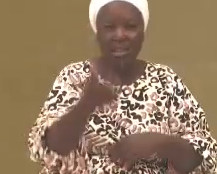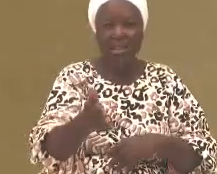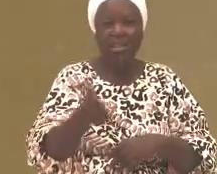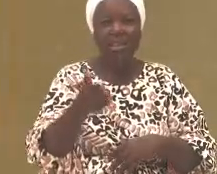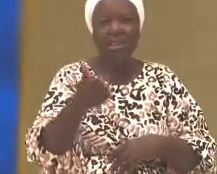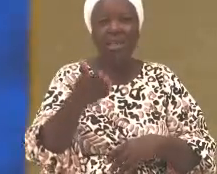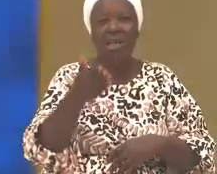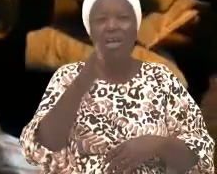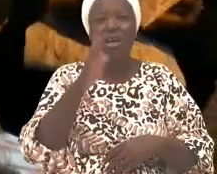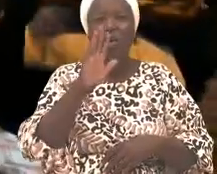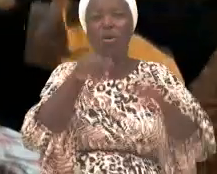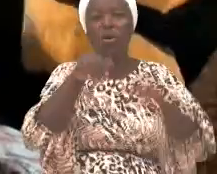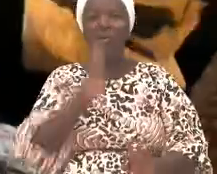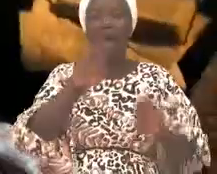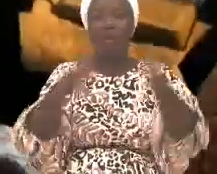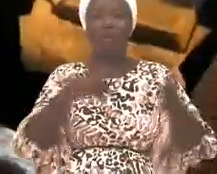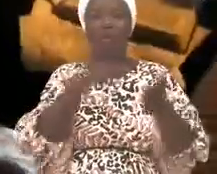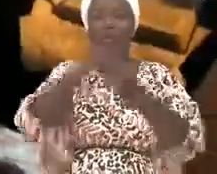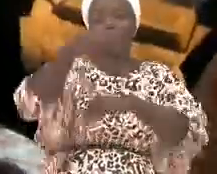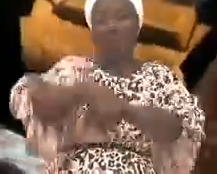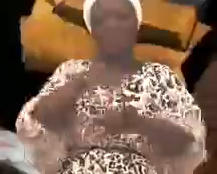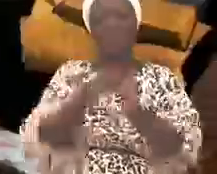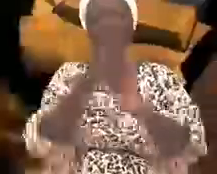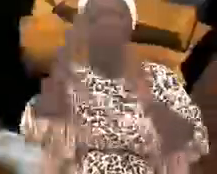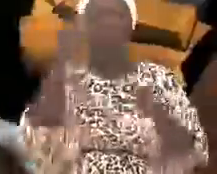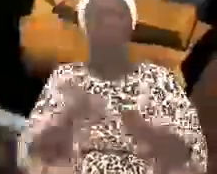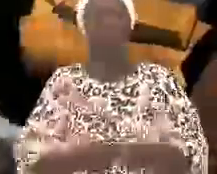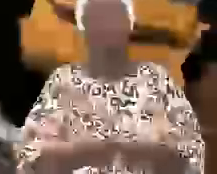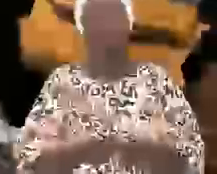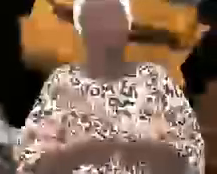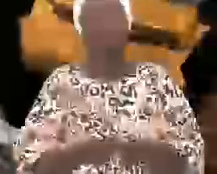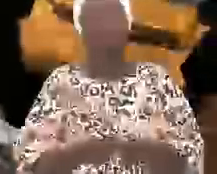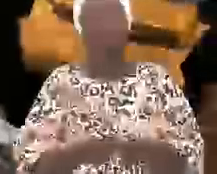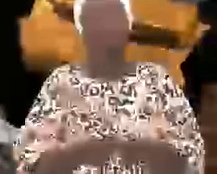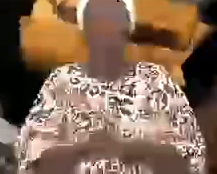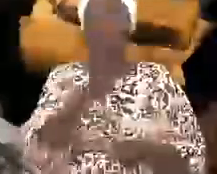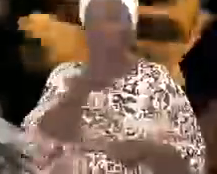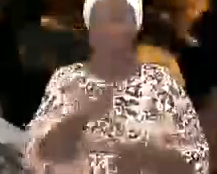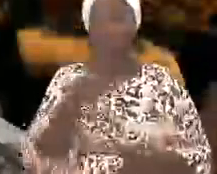are open tonight. God said,